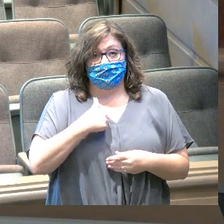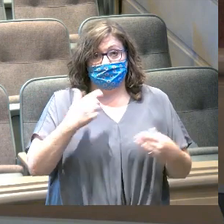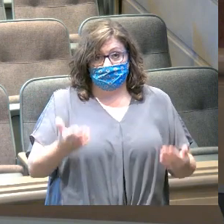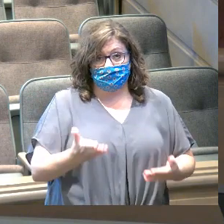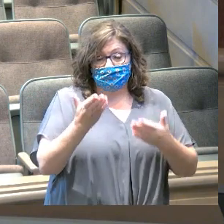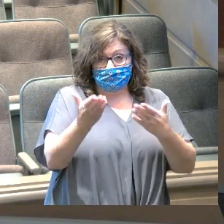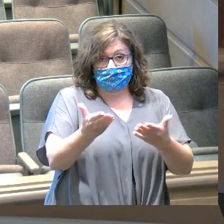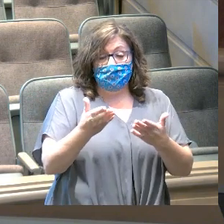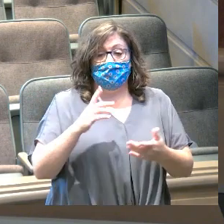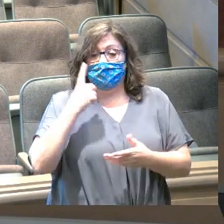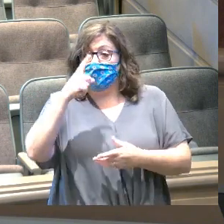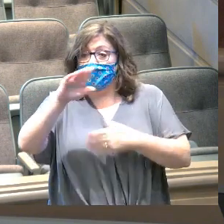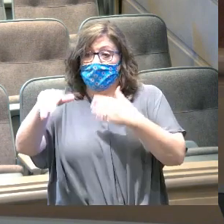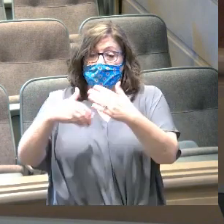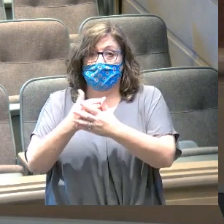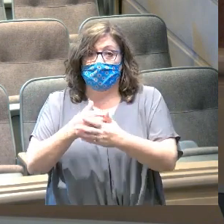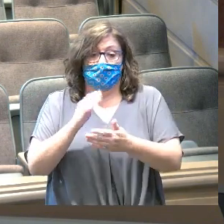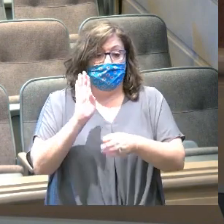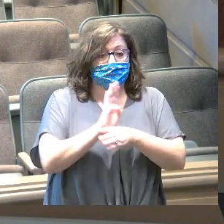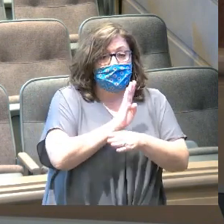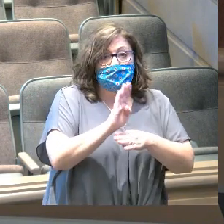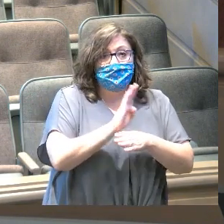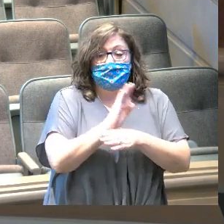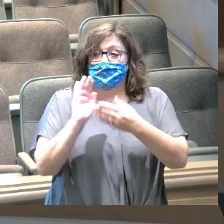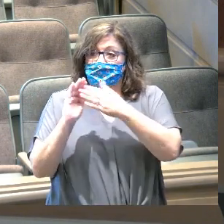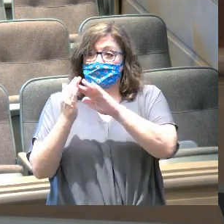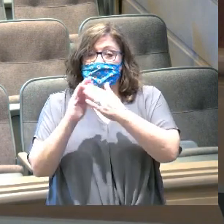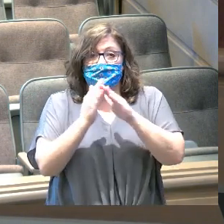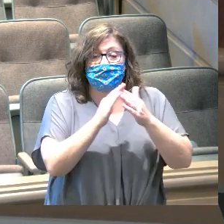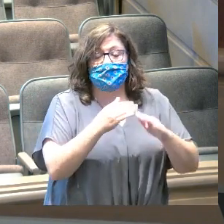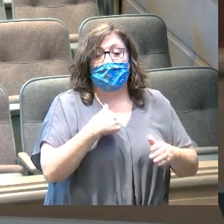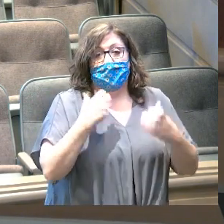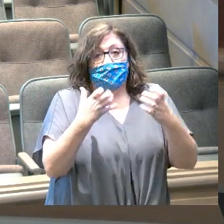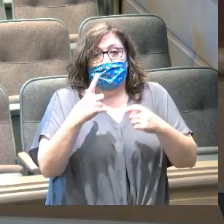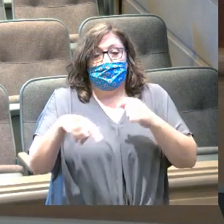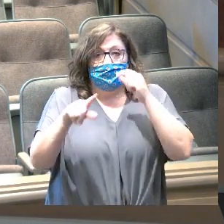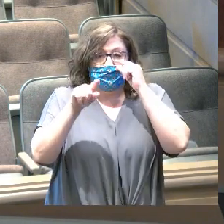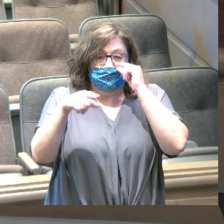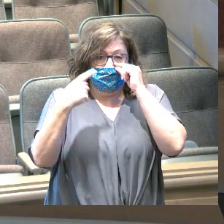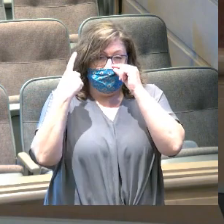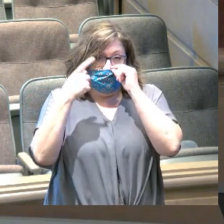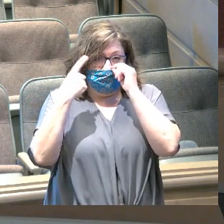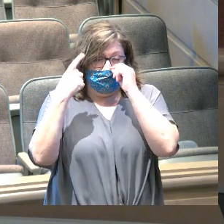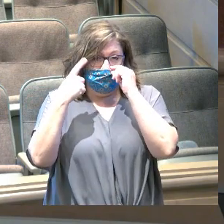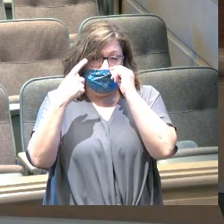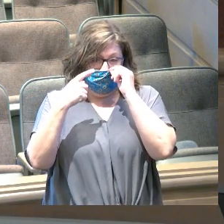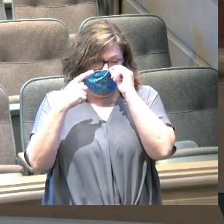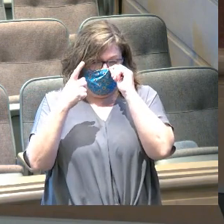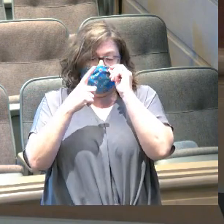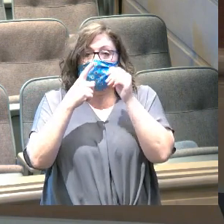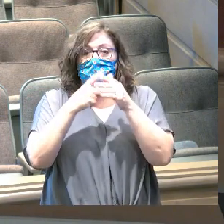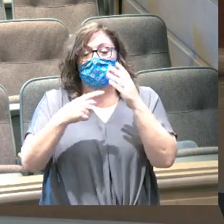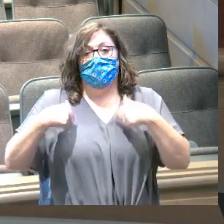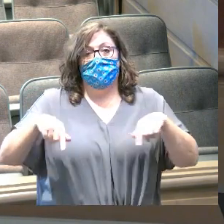to our business community, to our citizens is I want you to start thinking about what are the things that we can